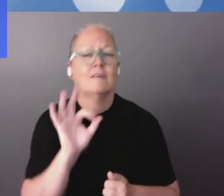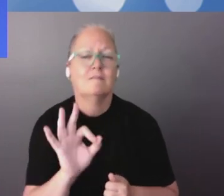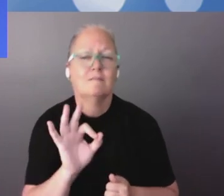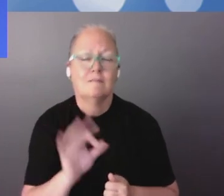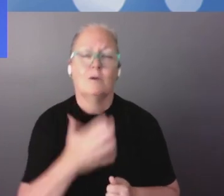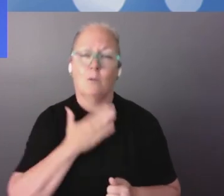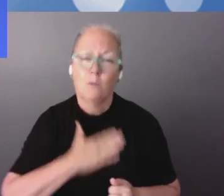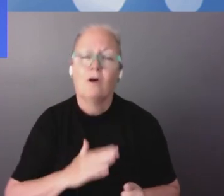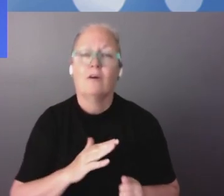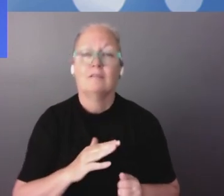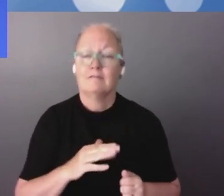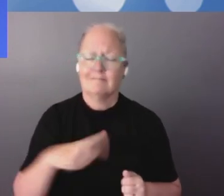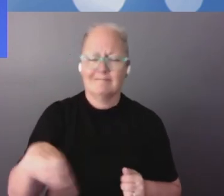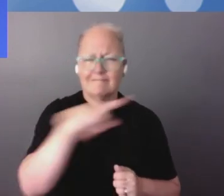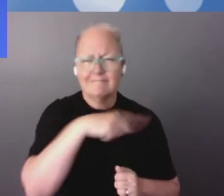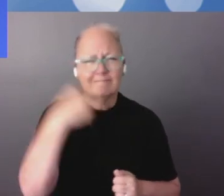governance solutions.